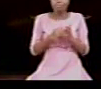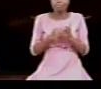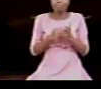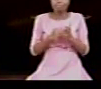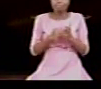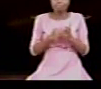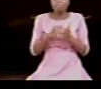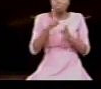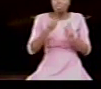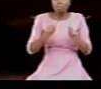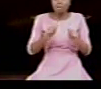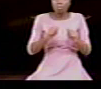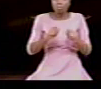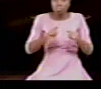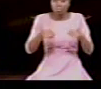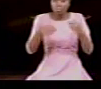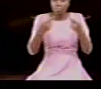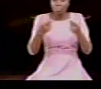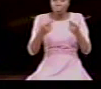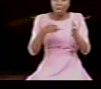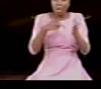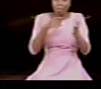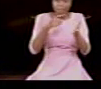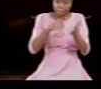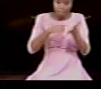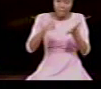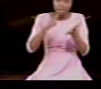You can pay that school fees of 20,000.